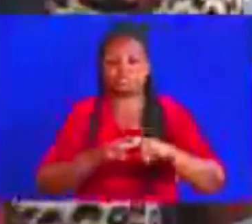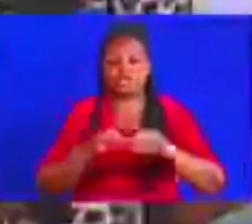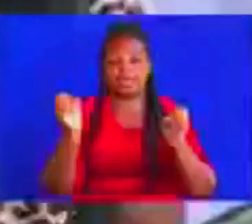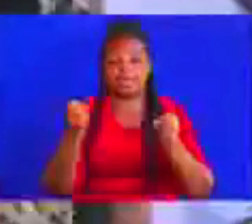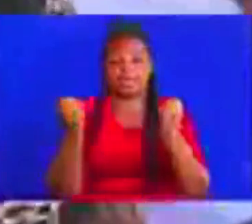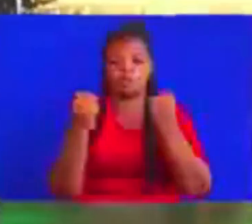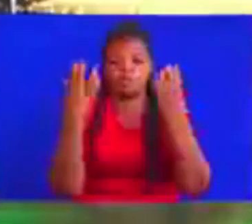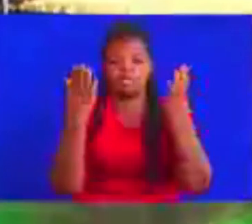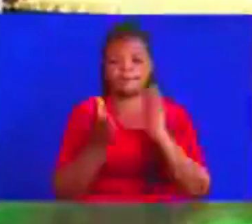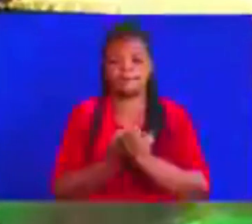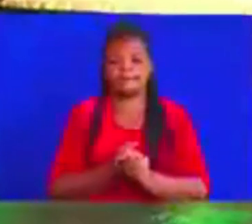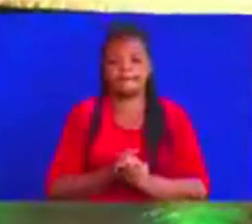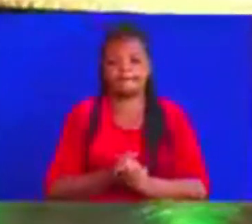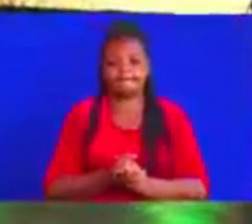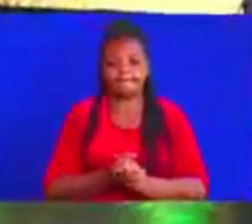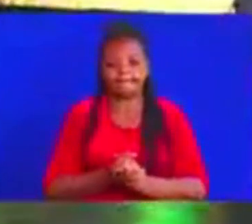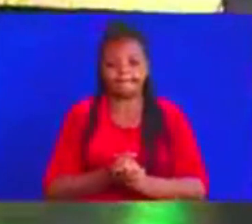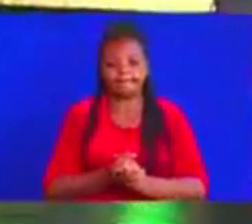Hallelujah.